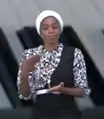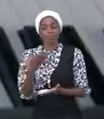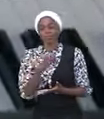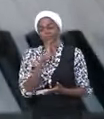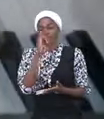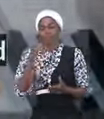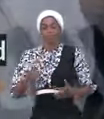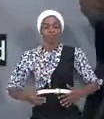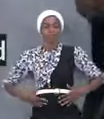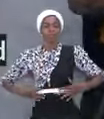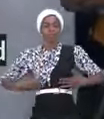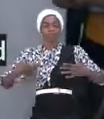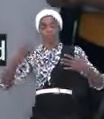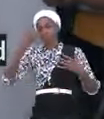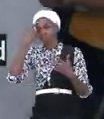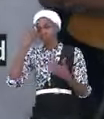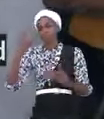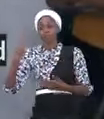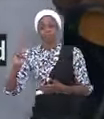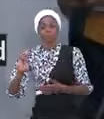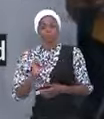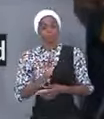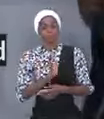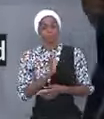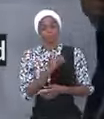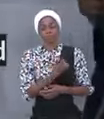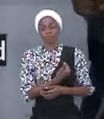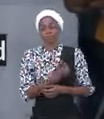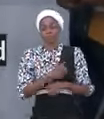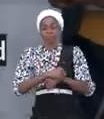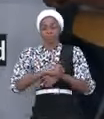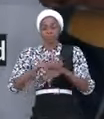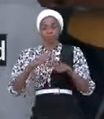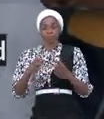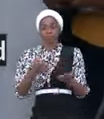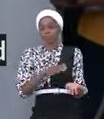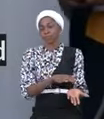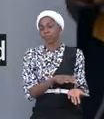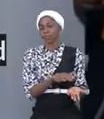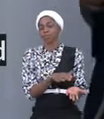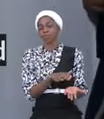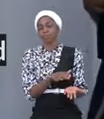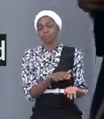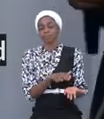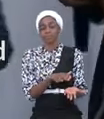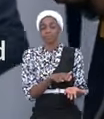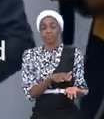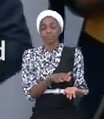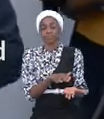There is life for the soul stone dead.